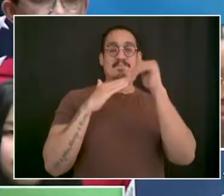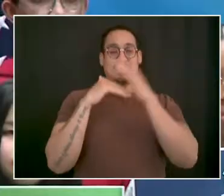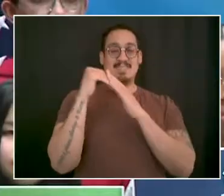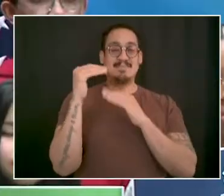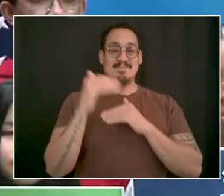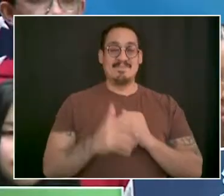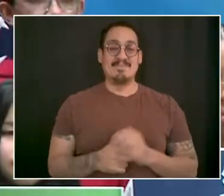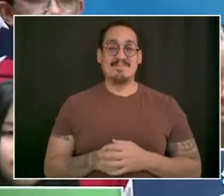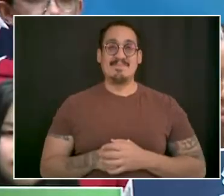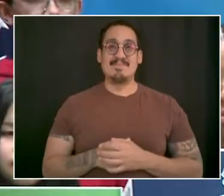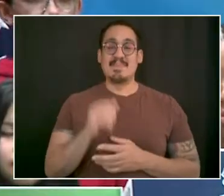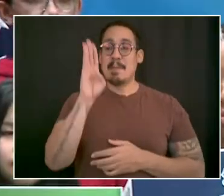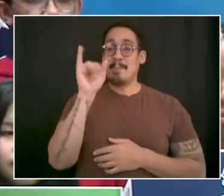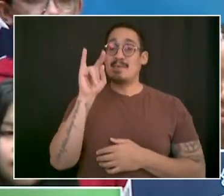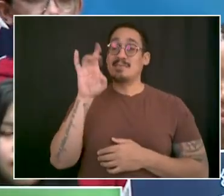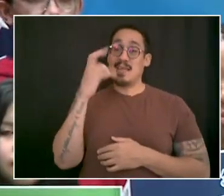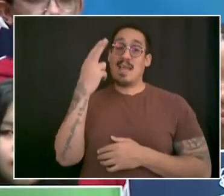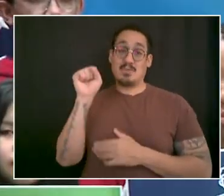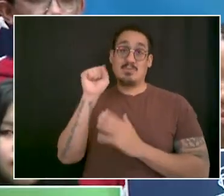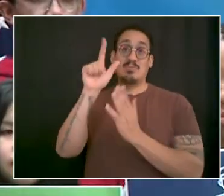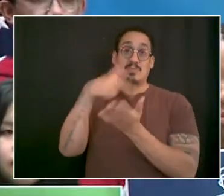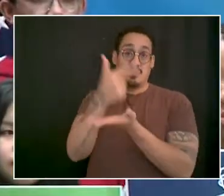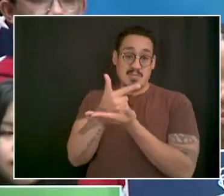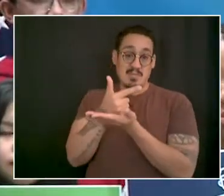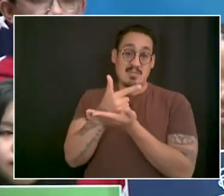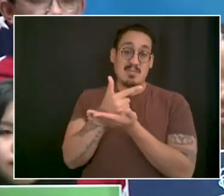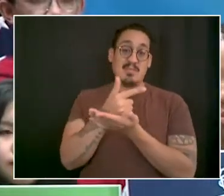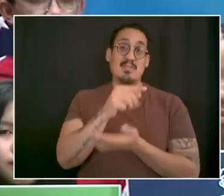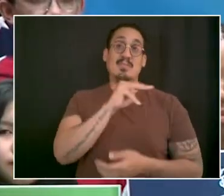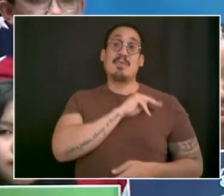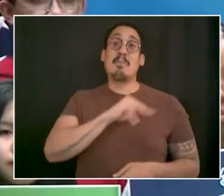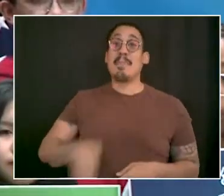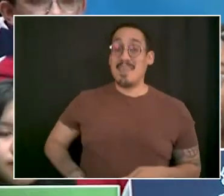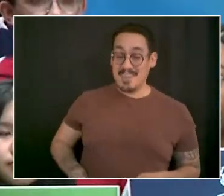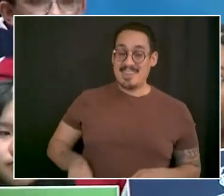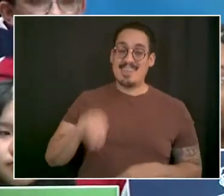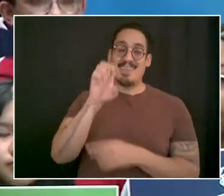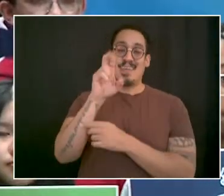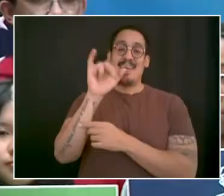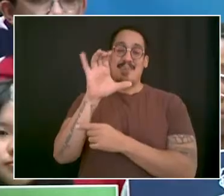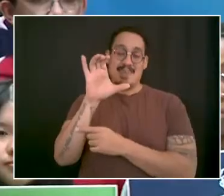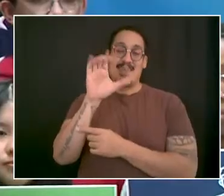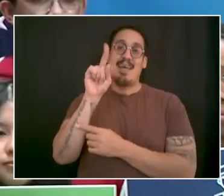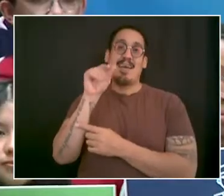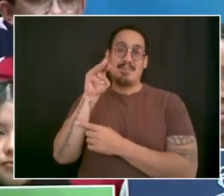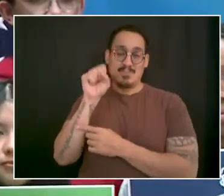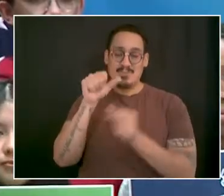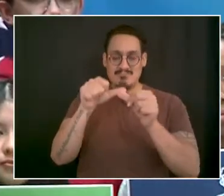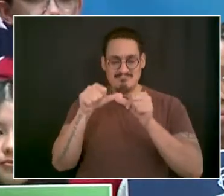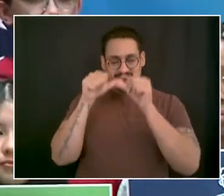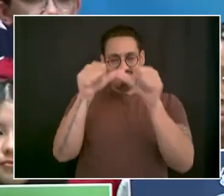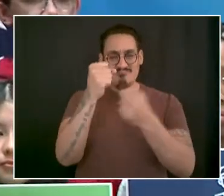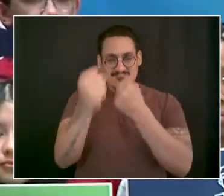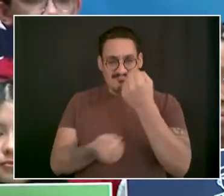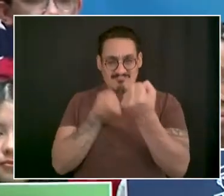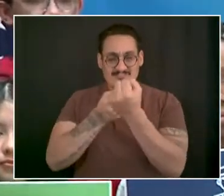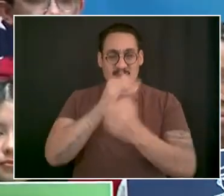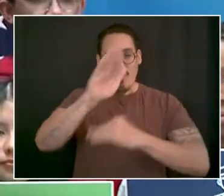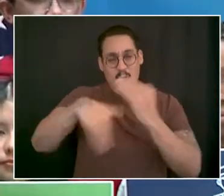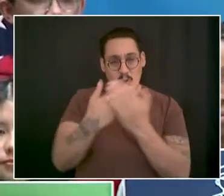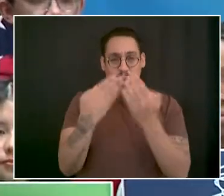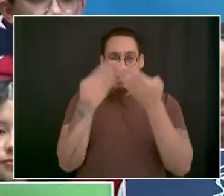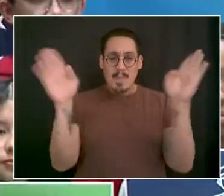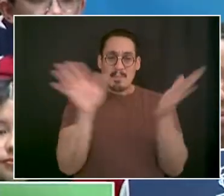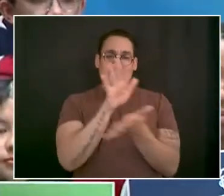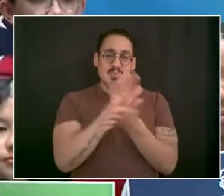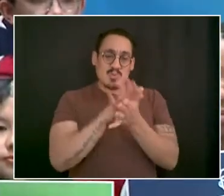High School graduate, Mayor Eric Adams continues to support all public schools and actively